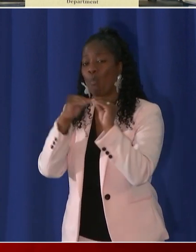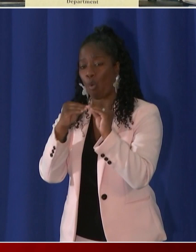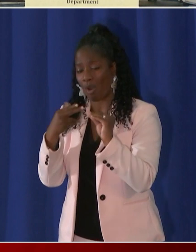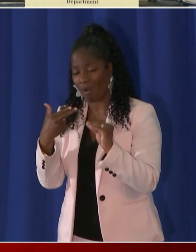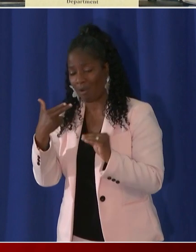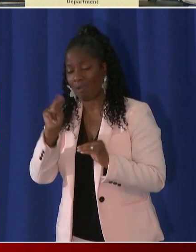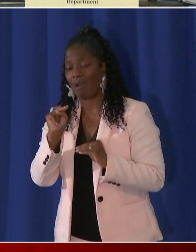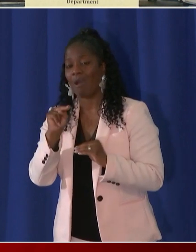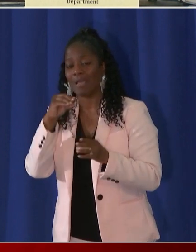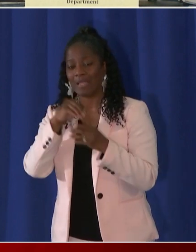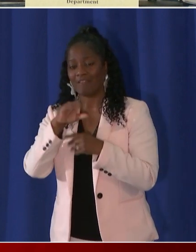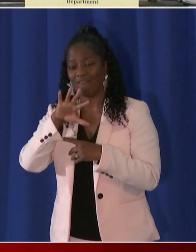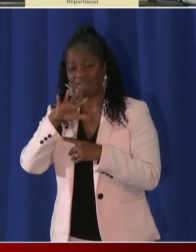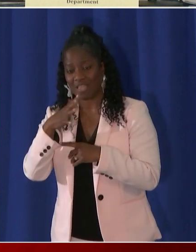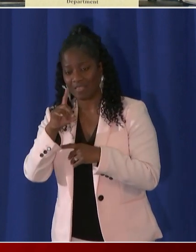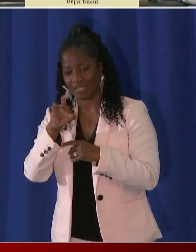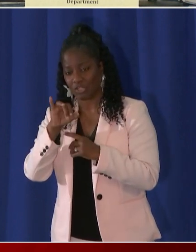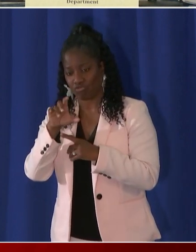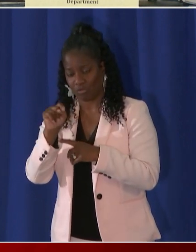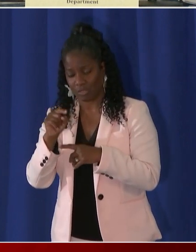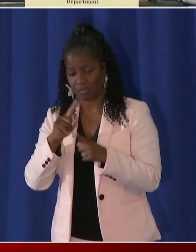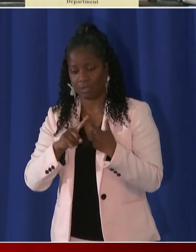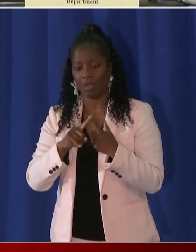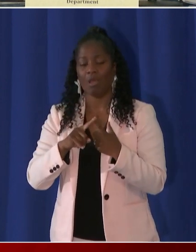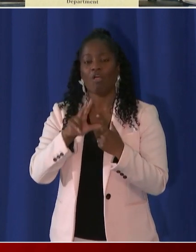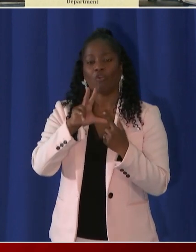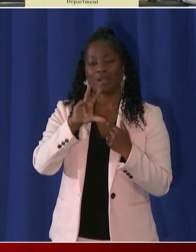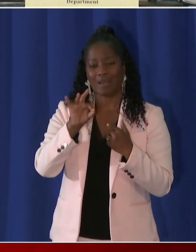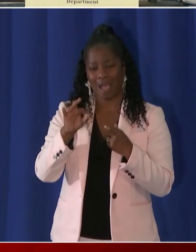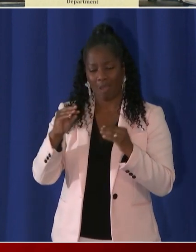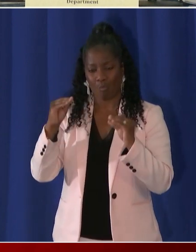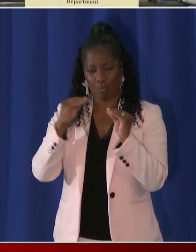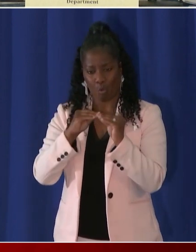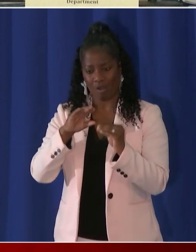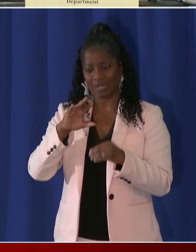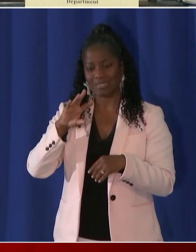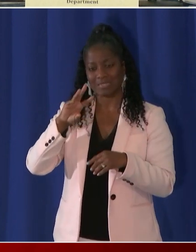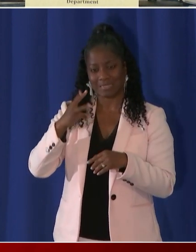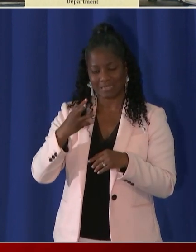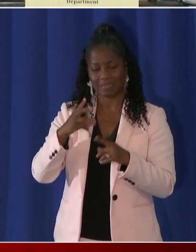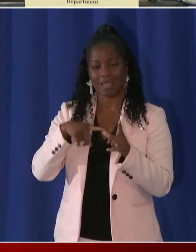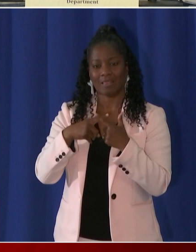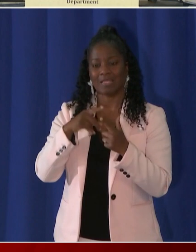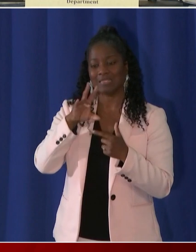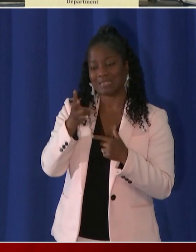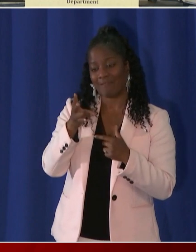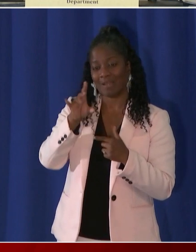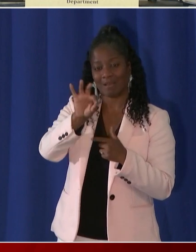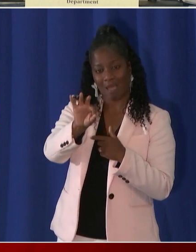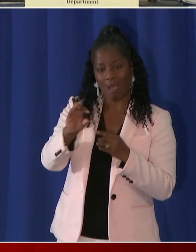firearms in the fifth district, 49 more in the sixth district, and 71 in the seventh district.